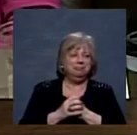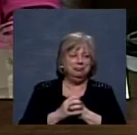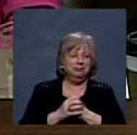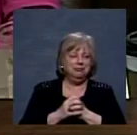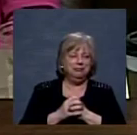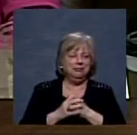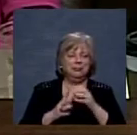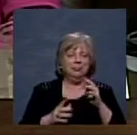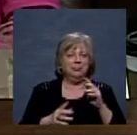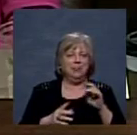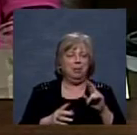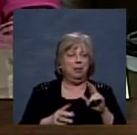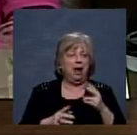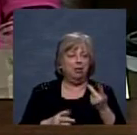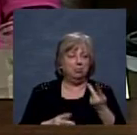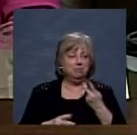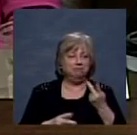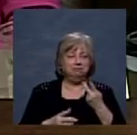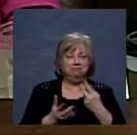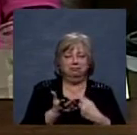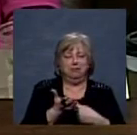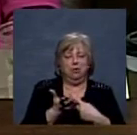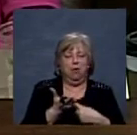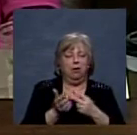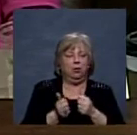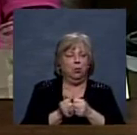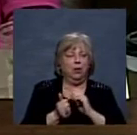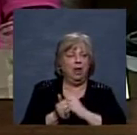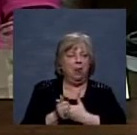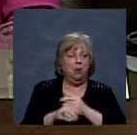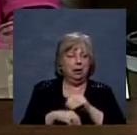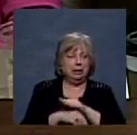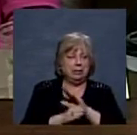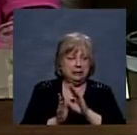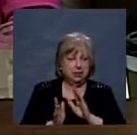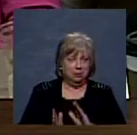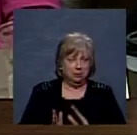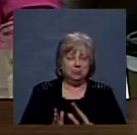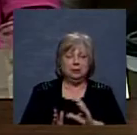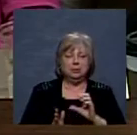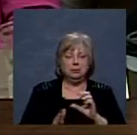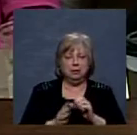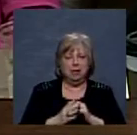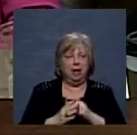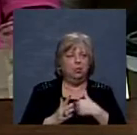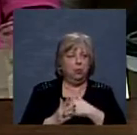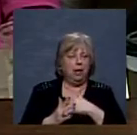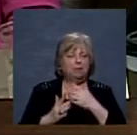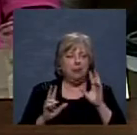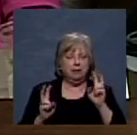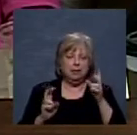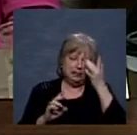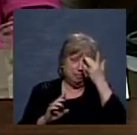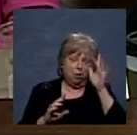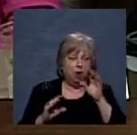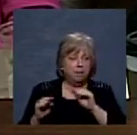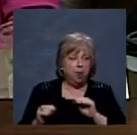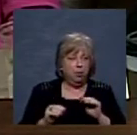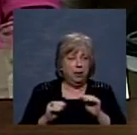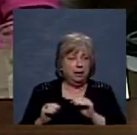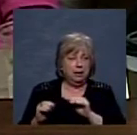the mayor and I talked with our consultants, and we have the smart mobility